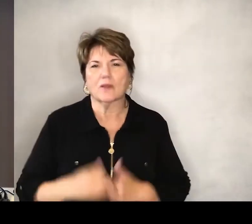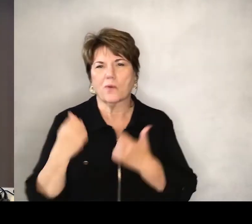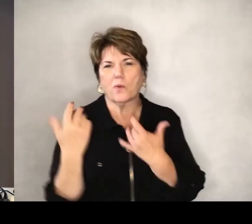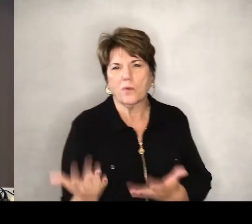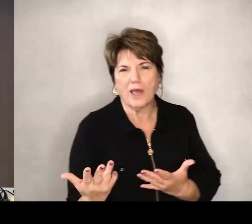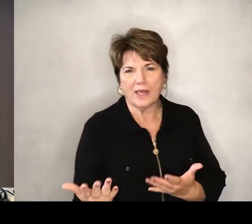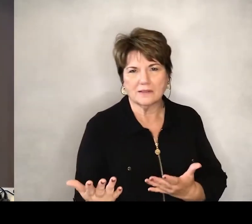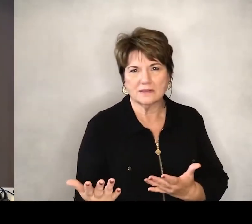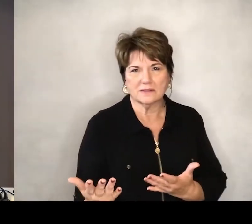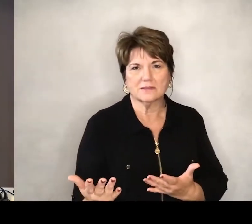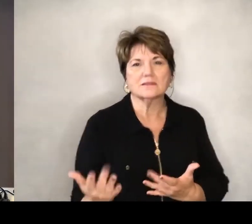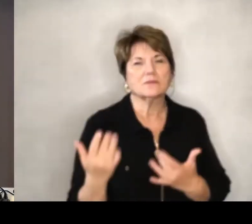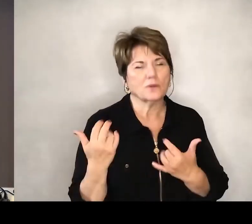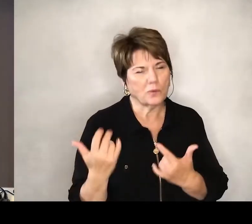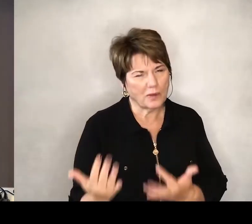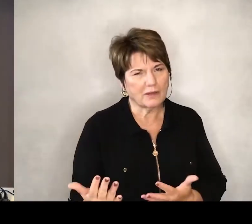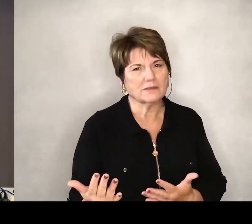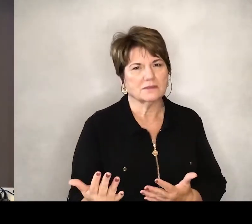Wait.